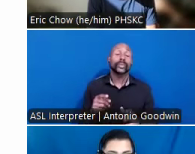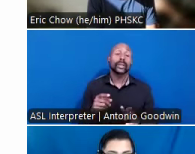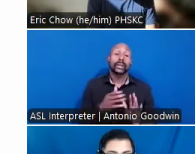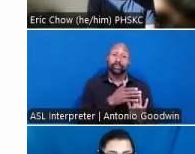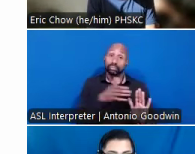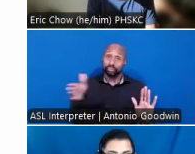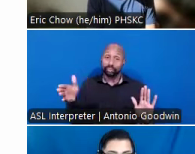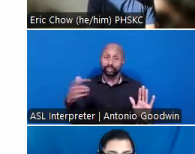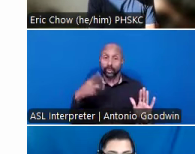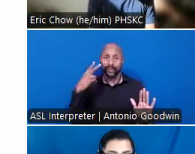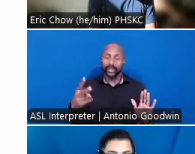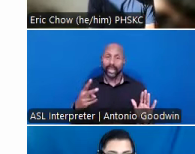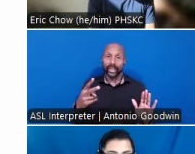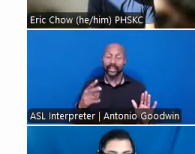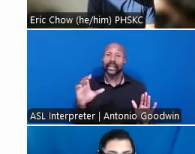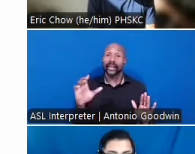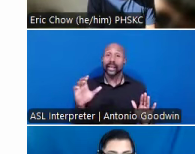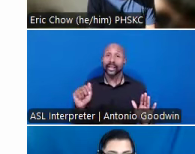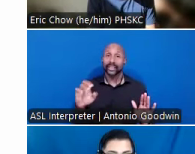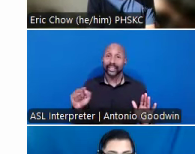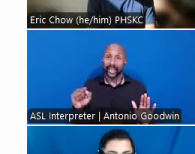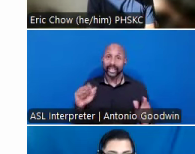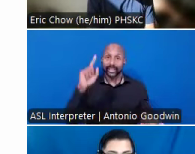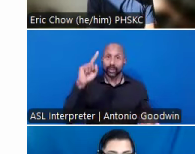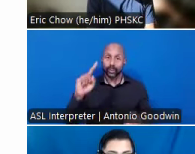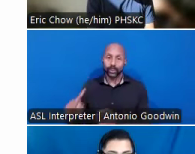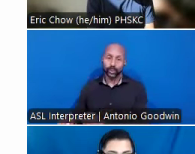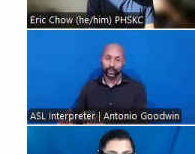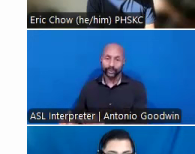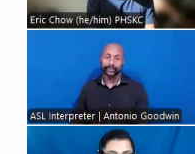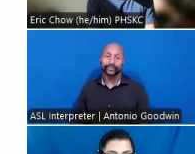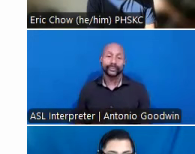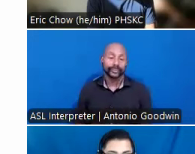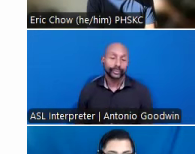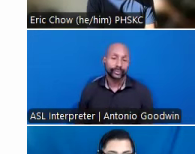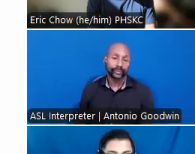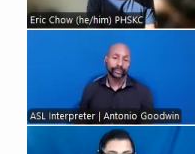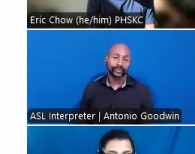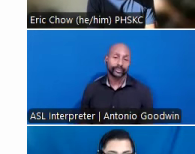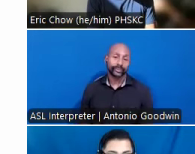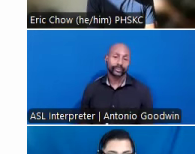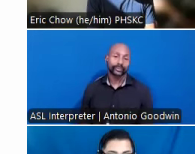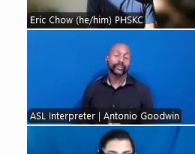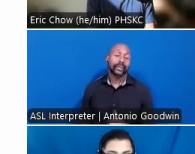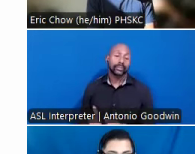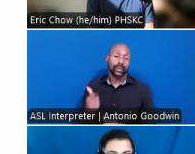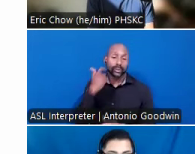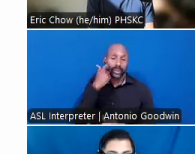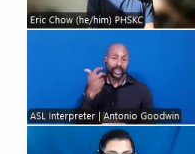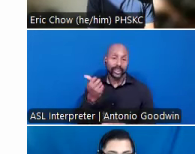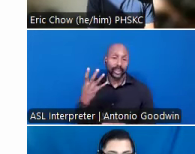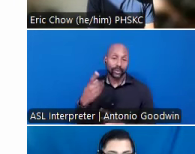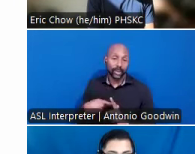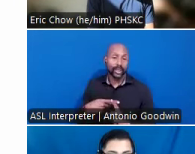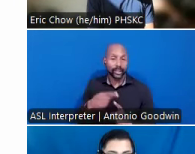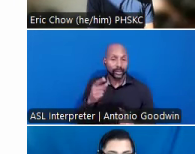showing the cases in the US over time. You can see that over the last few months, there's been a decrease. However, it is important